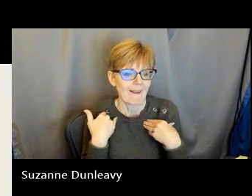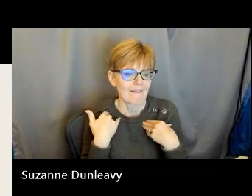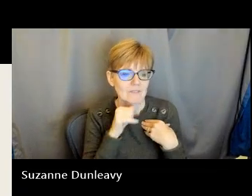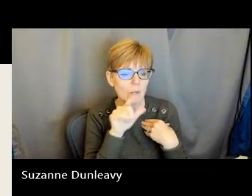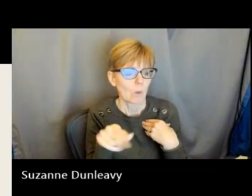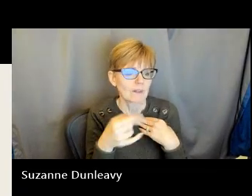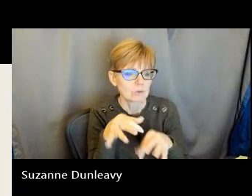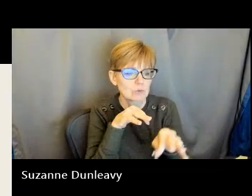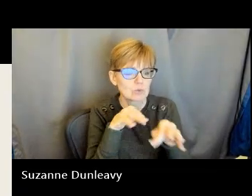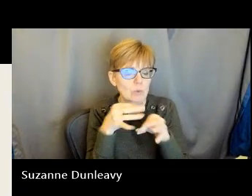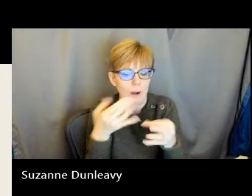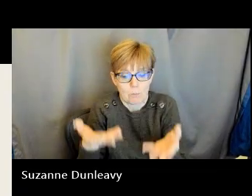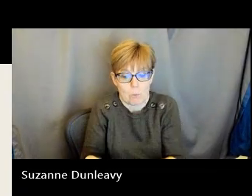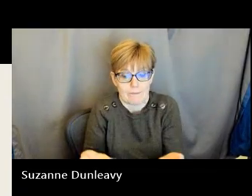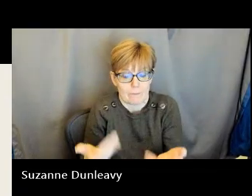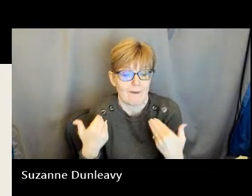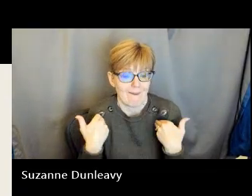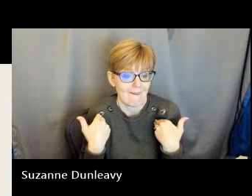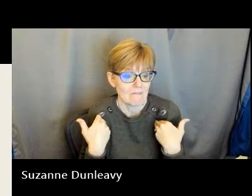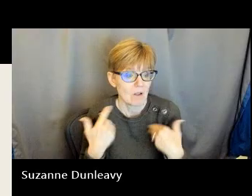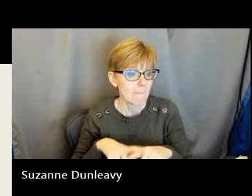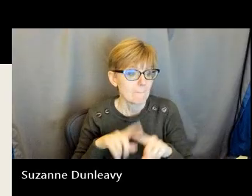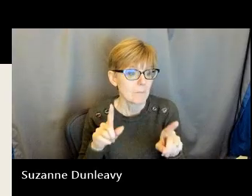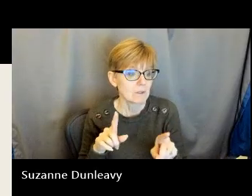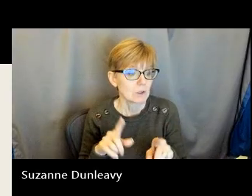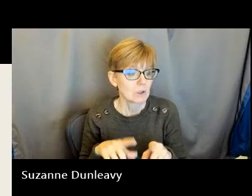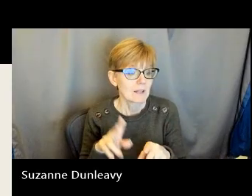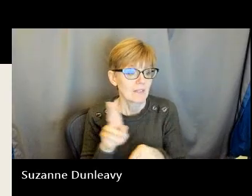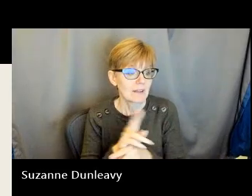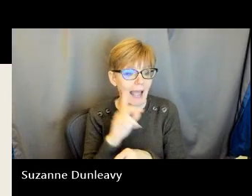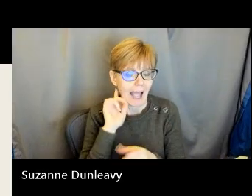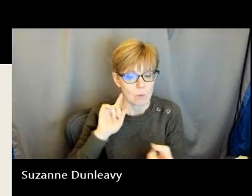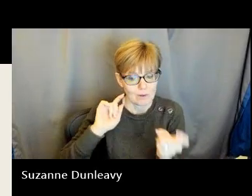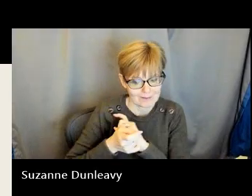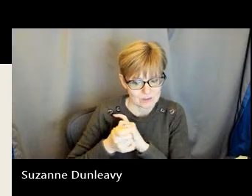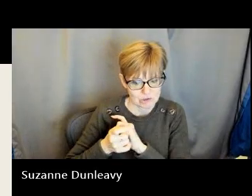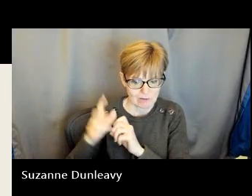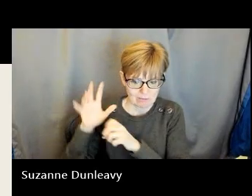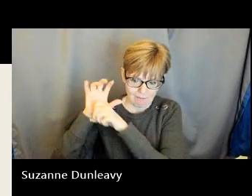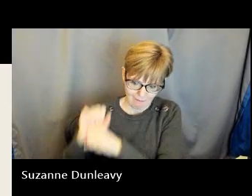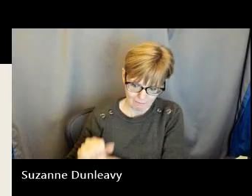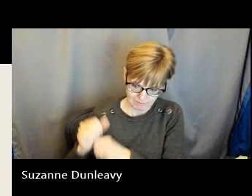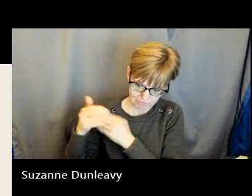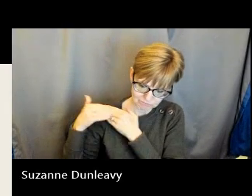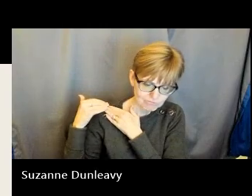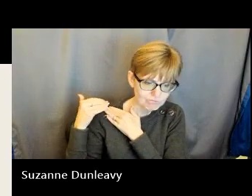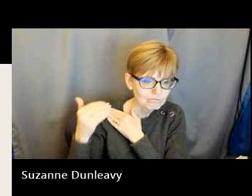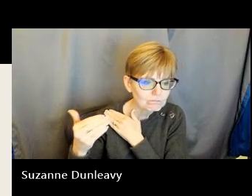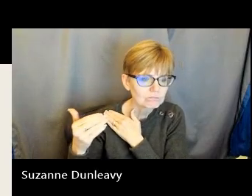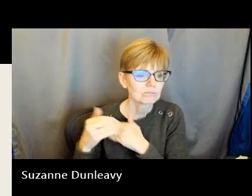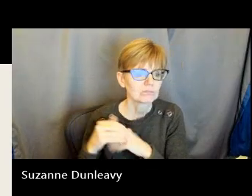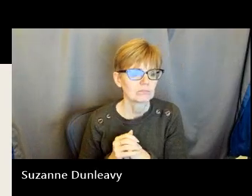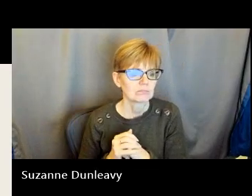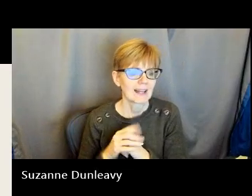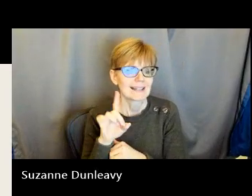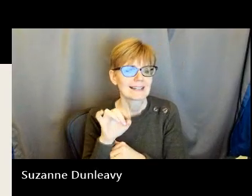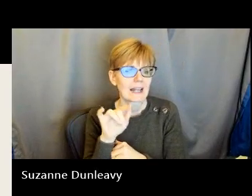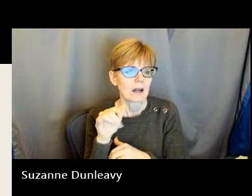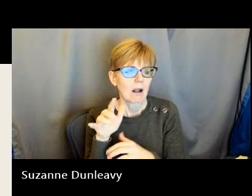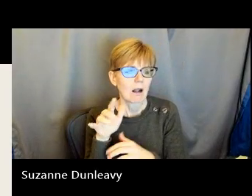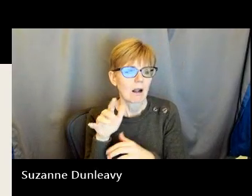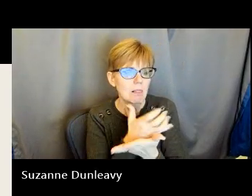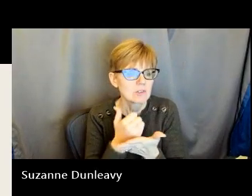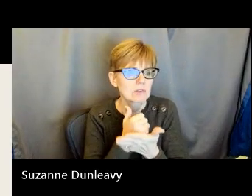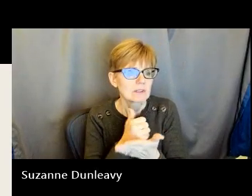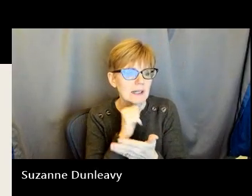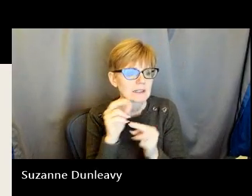meaningful. We have to monitor inequities in real time. And again, this drives accountability for those of us who are doing work in these